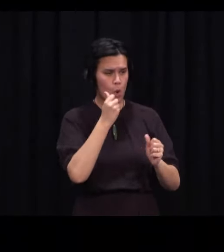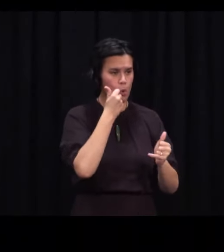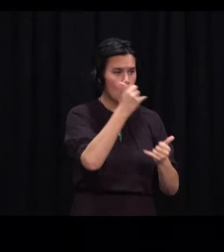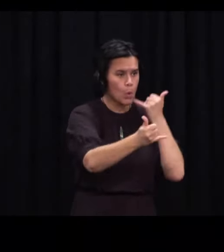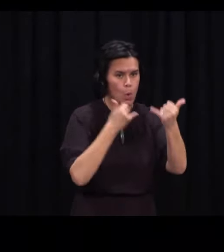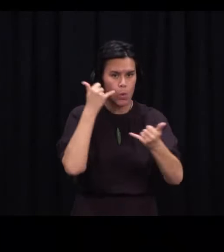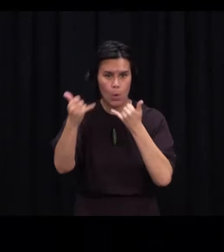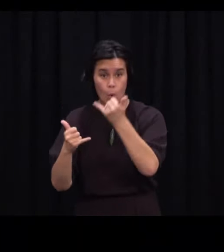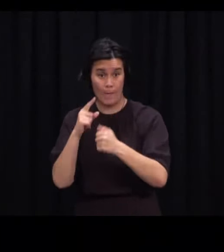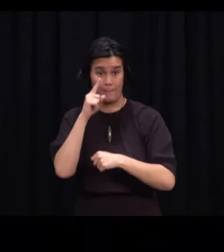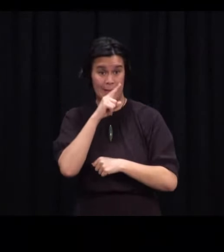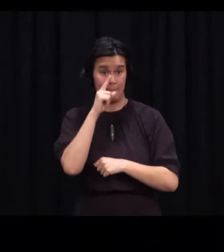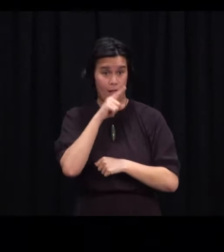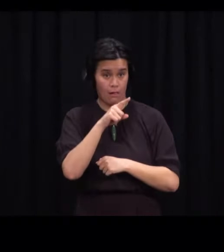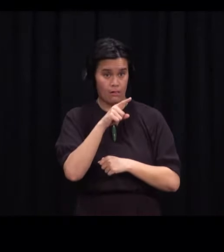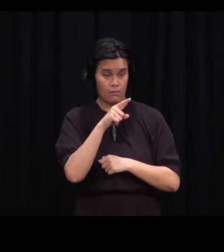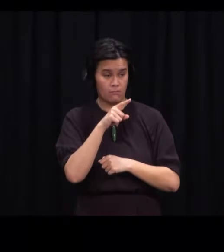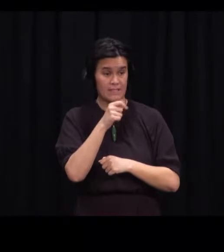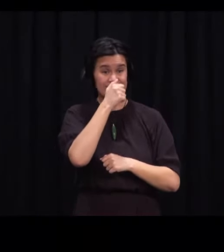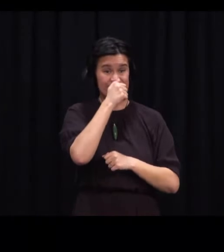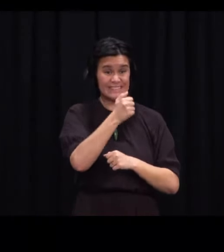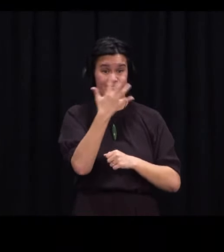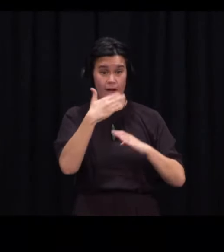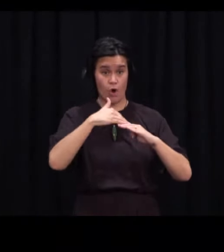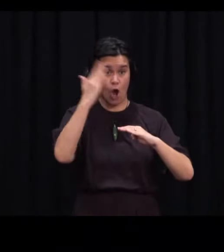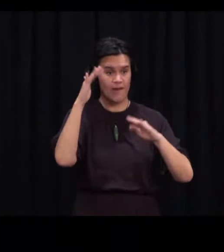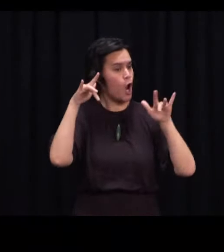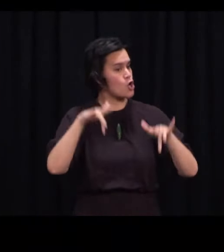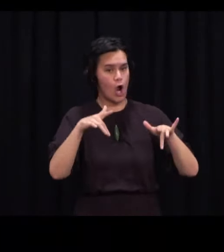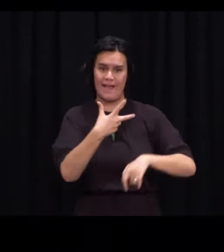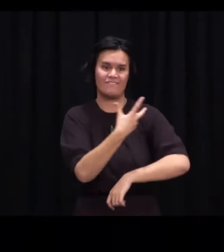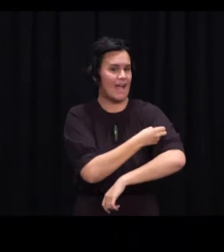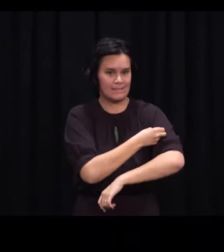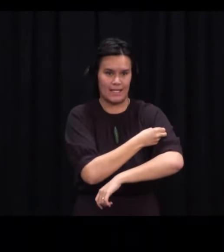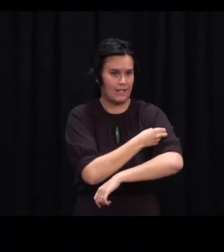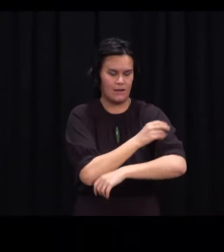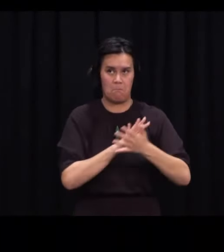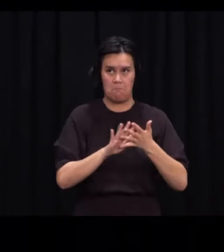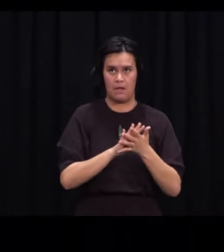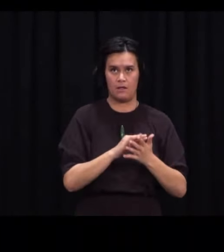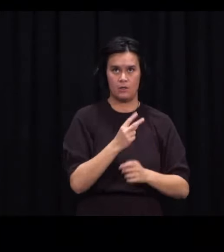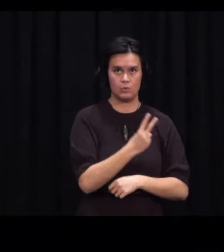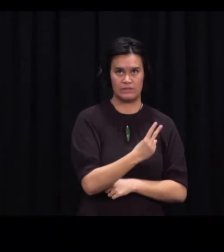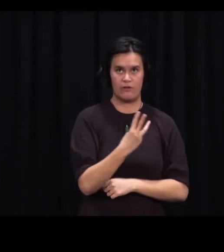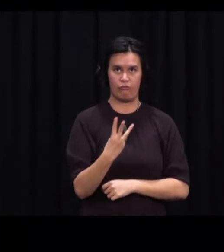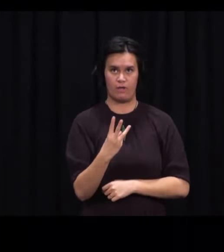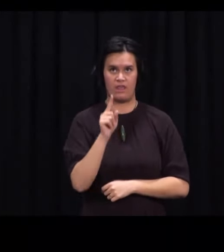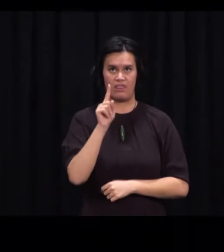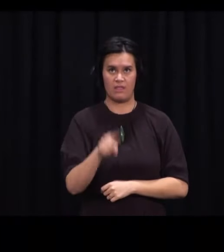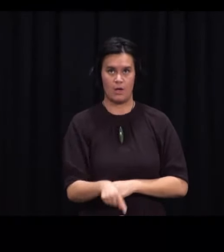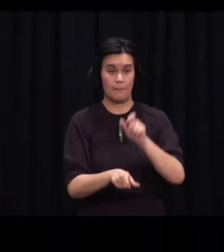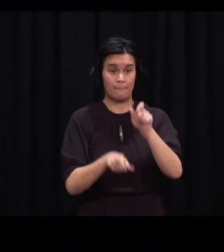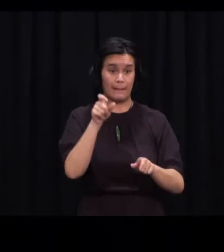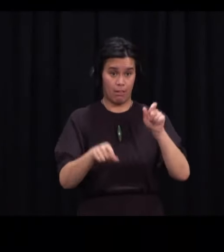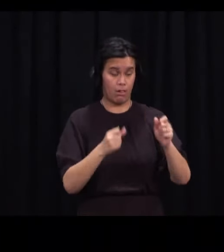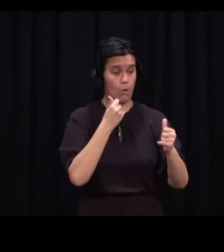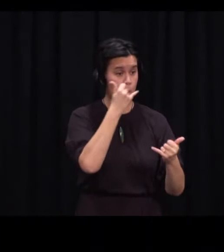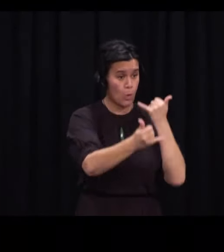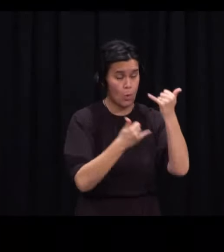65s who haven't had their first dose yet in Auckland. That amounts to about 23,000 people. The vast majority of